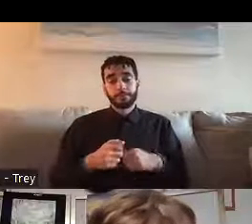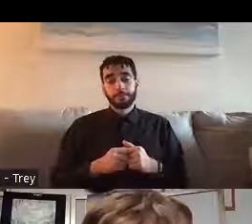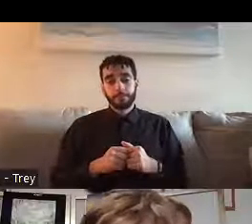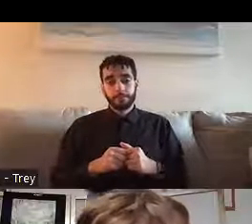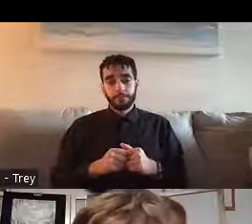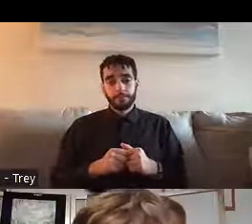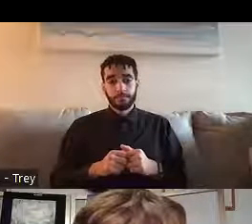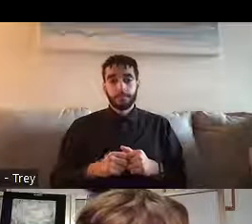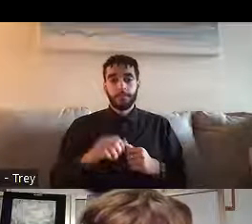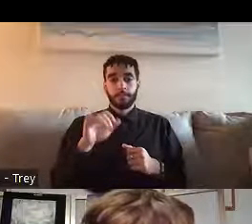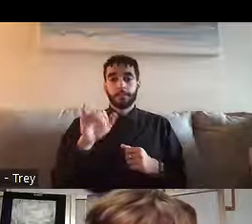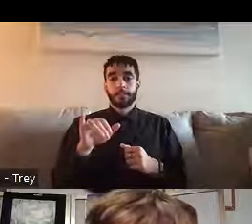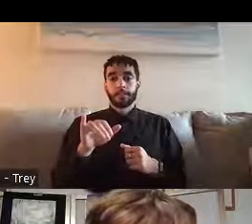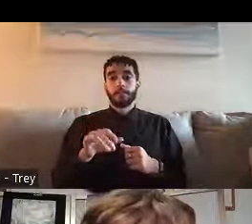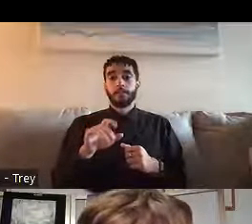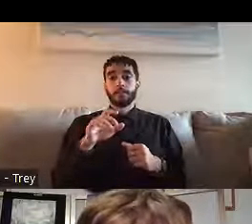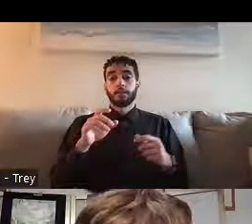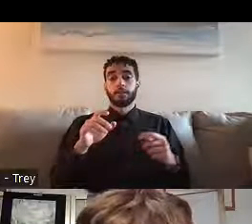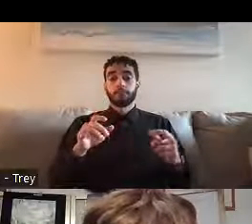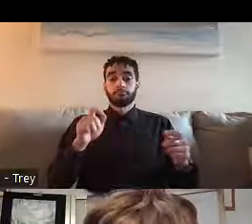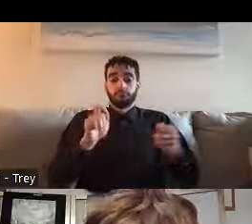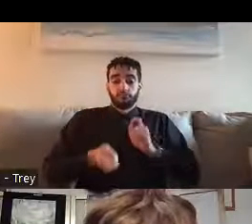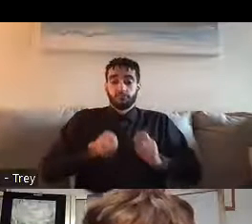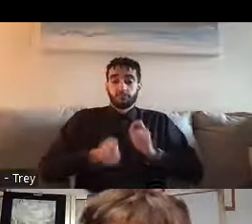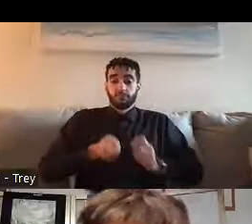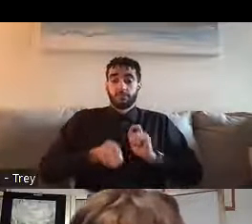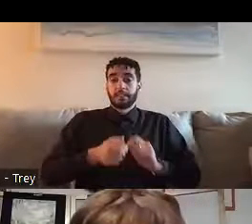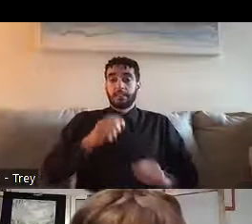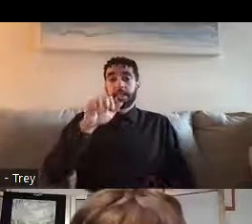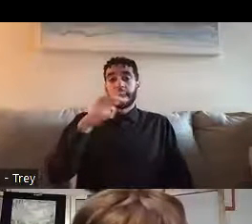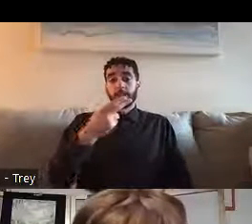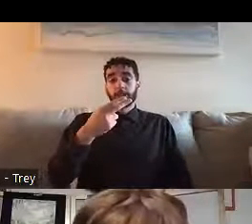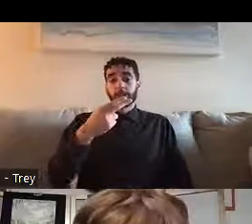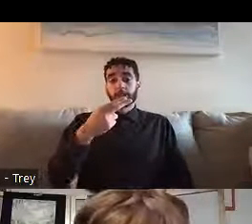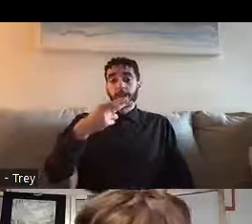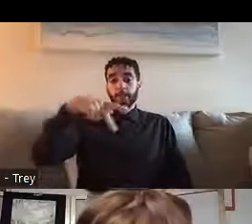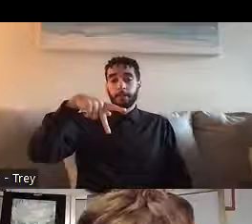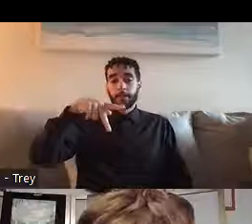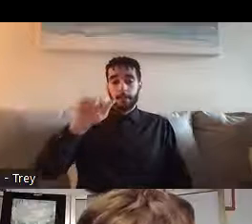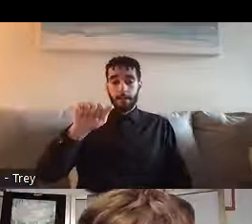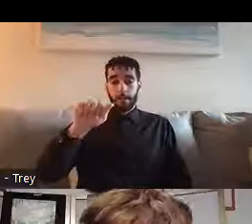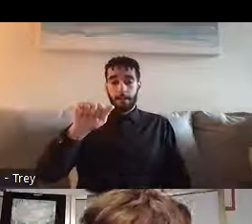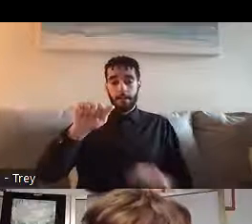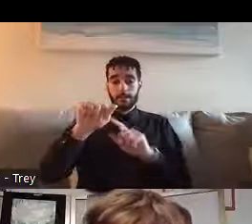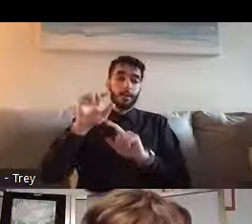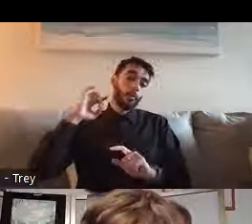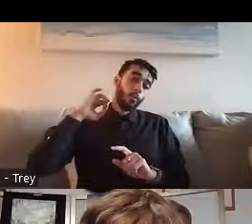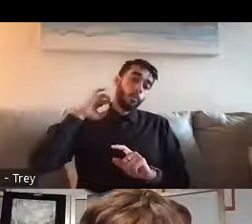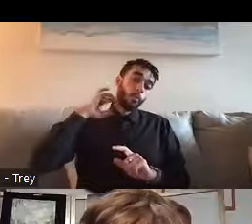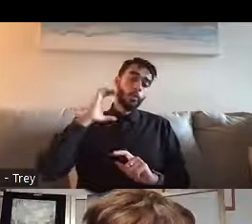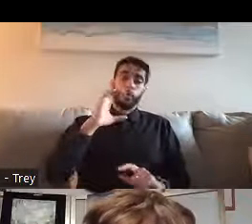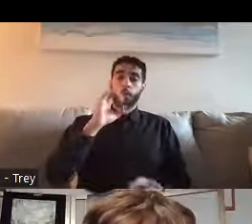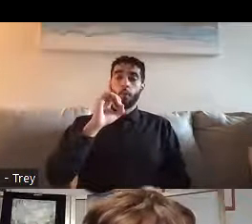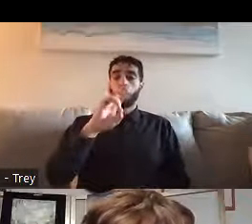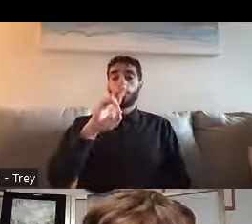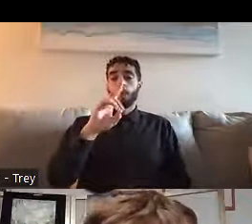is dysregulation of the HPA axis, which involves the hormone cortisol. And that's important